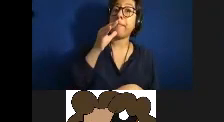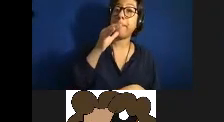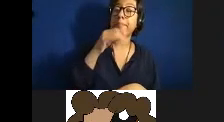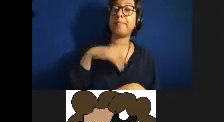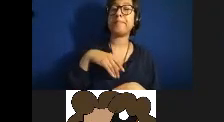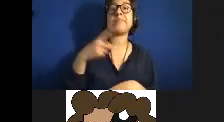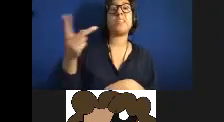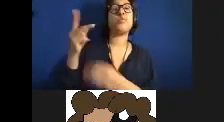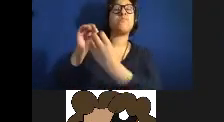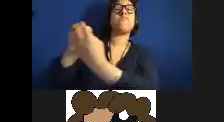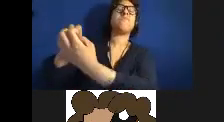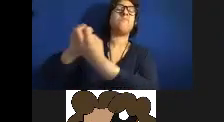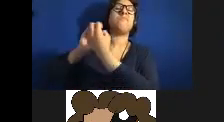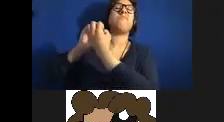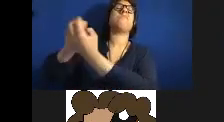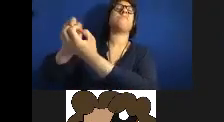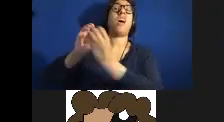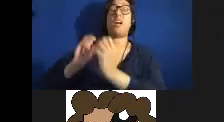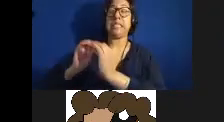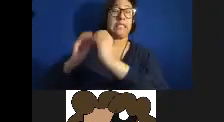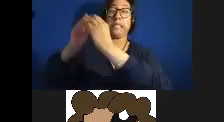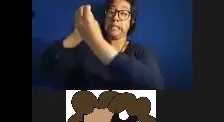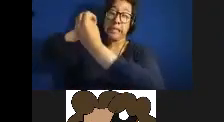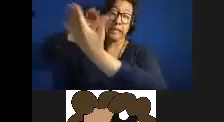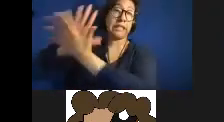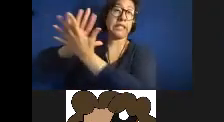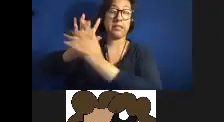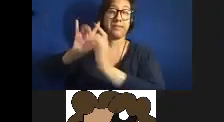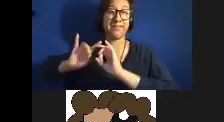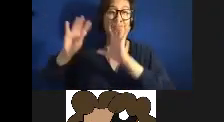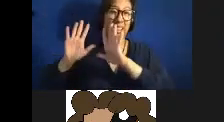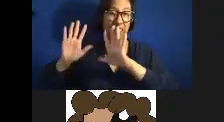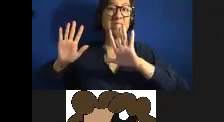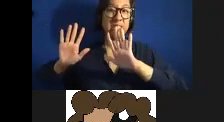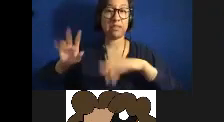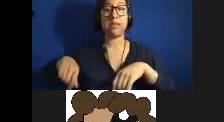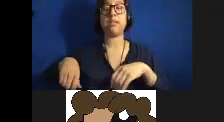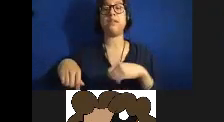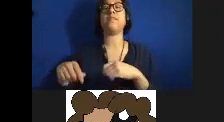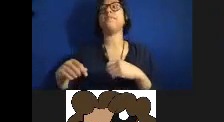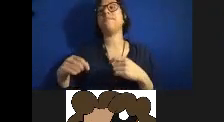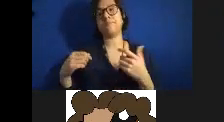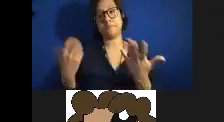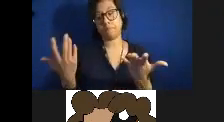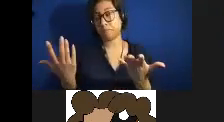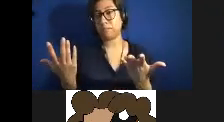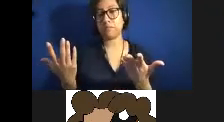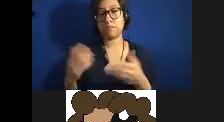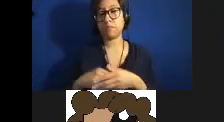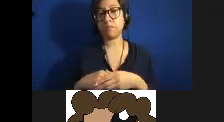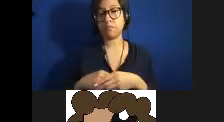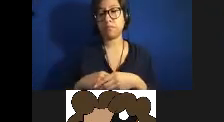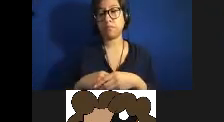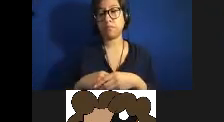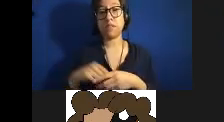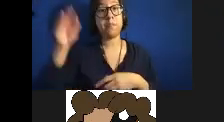an argument and things would escalate to a violent situation. And, you know, whether he